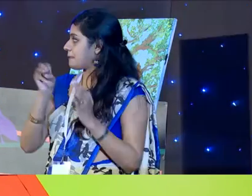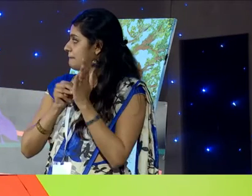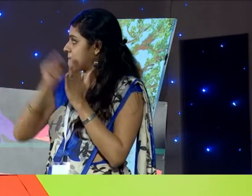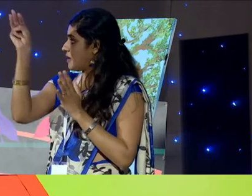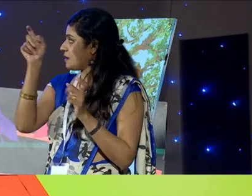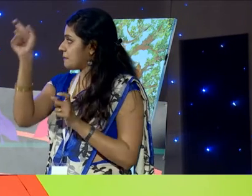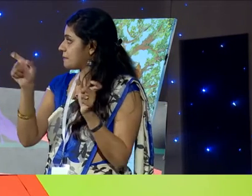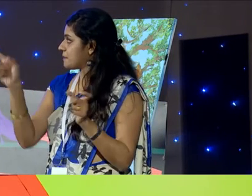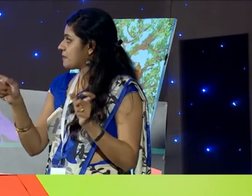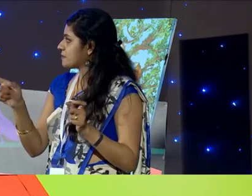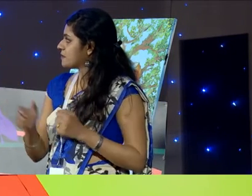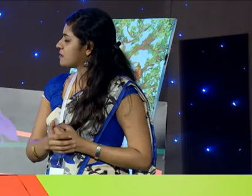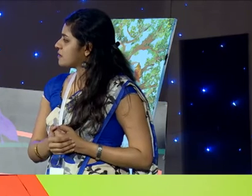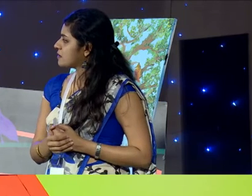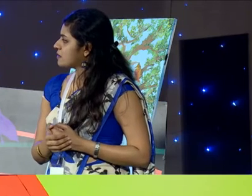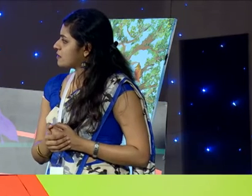you know,